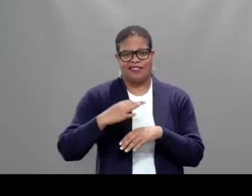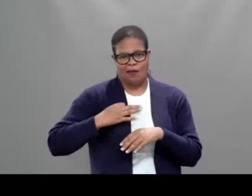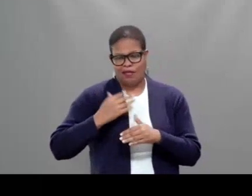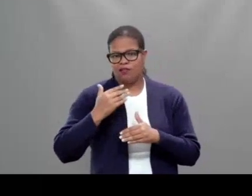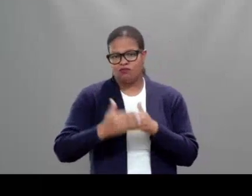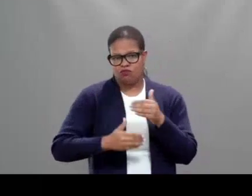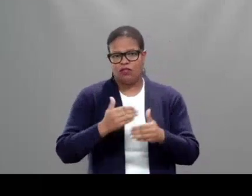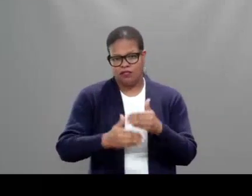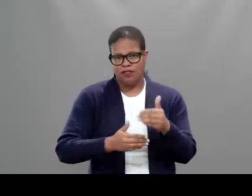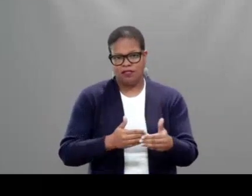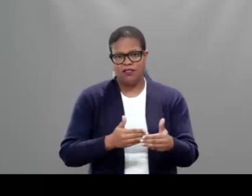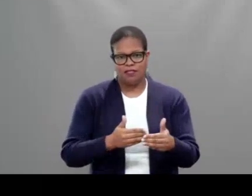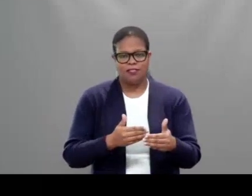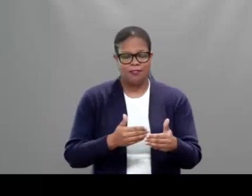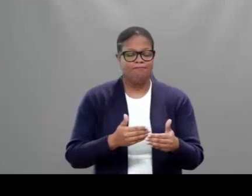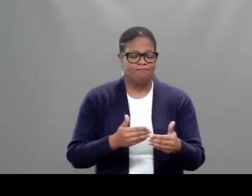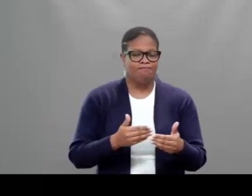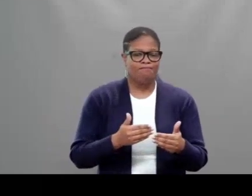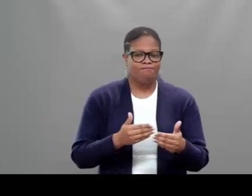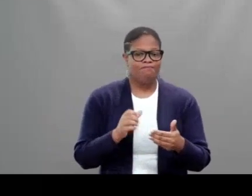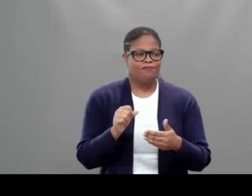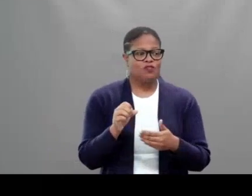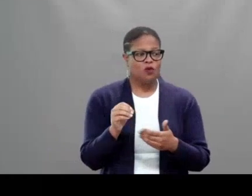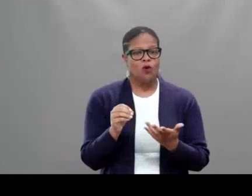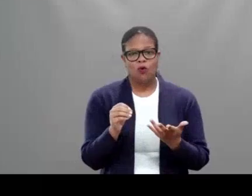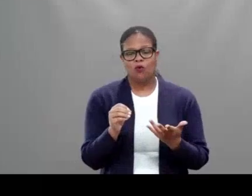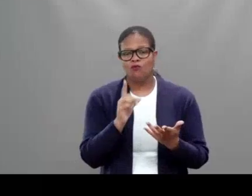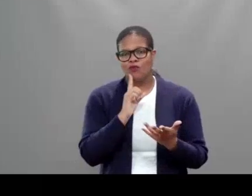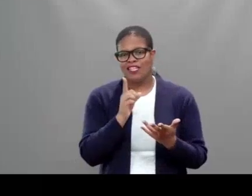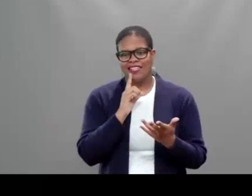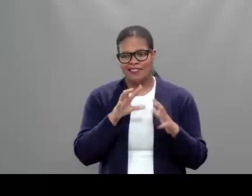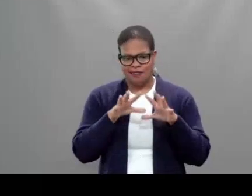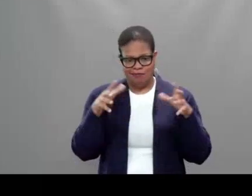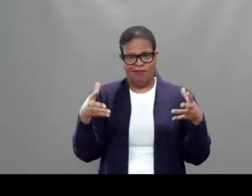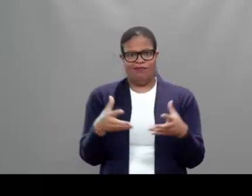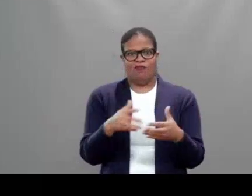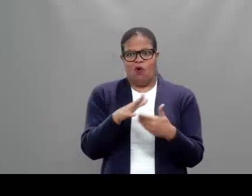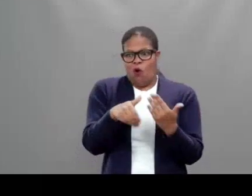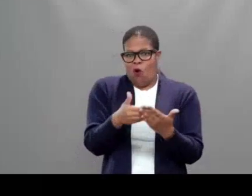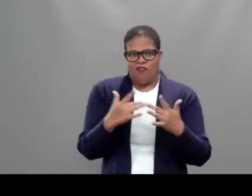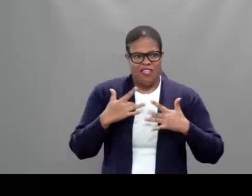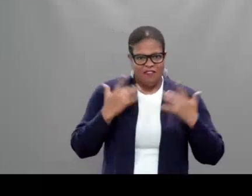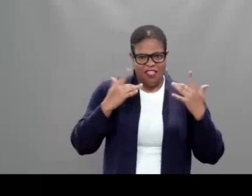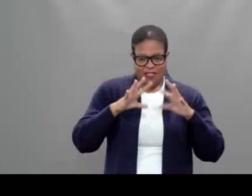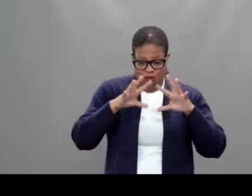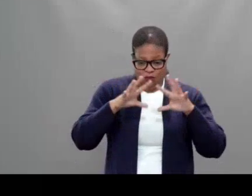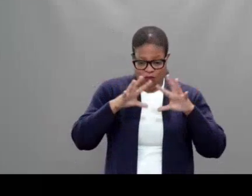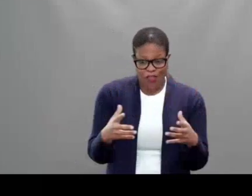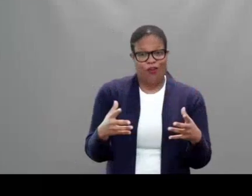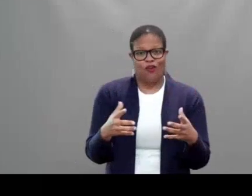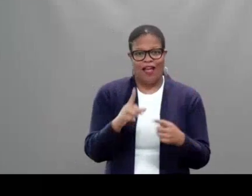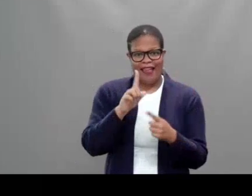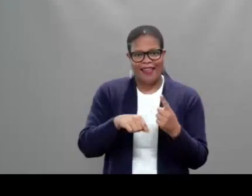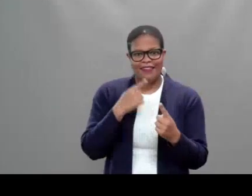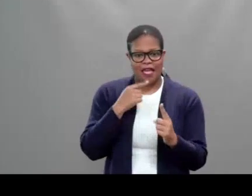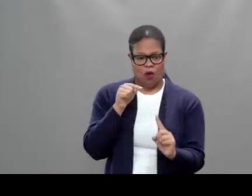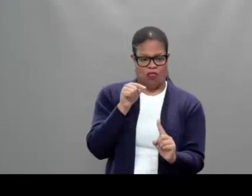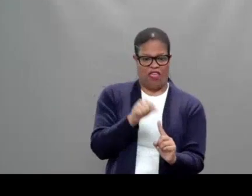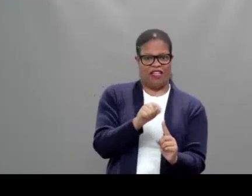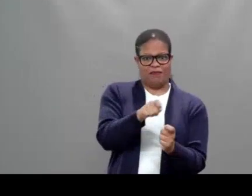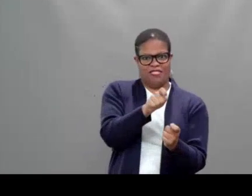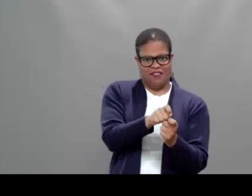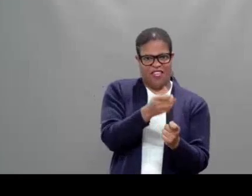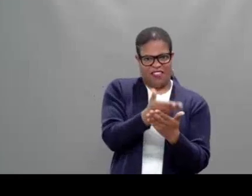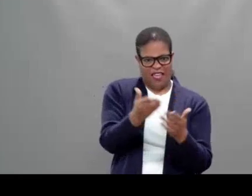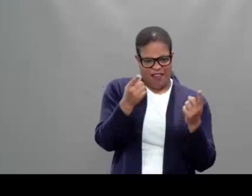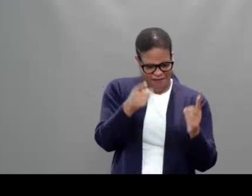application process. So it's just all the events together. I can't pinpoint the